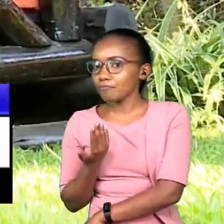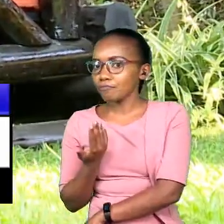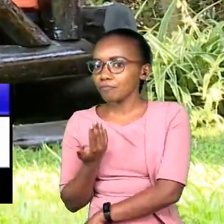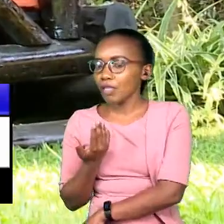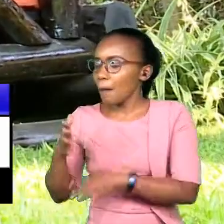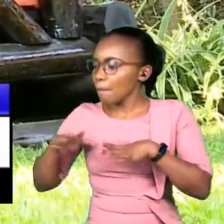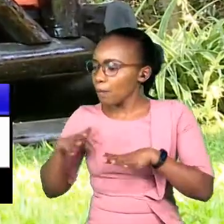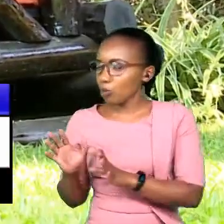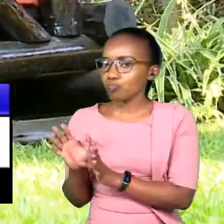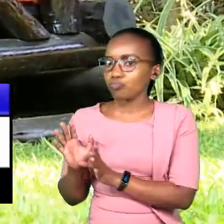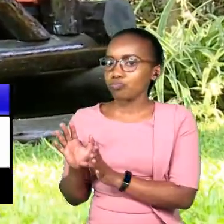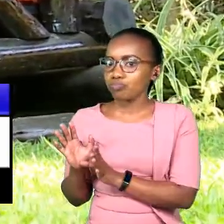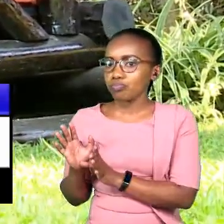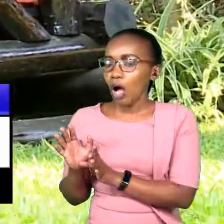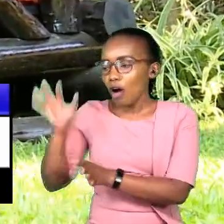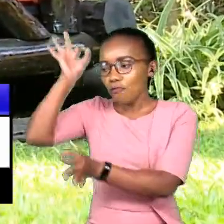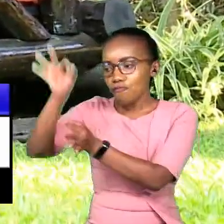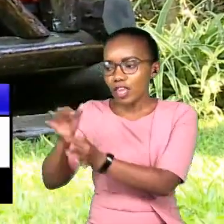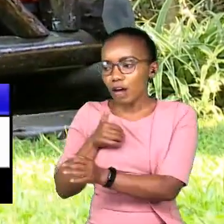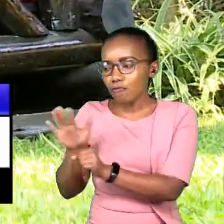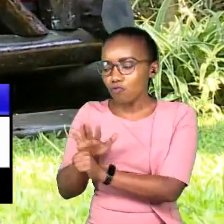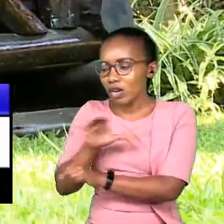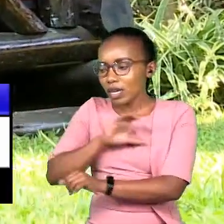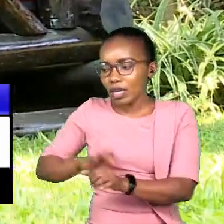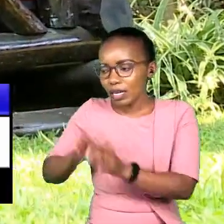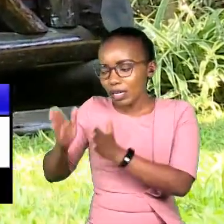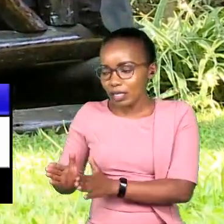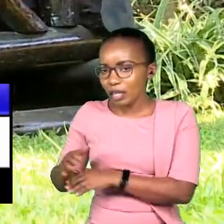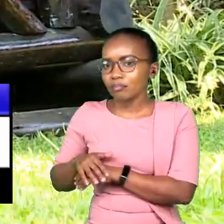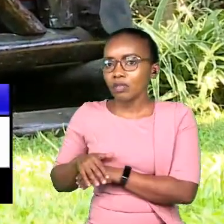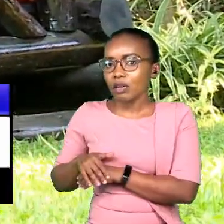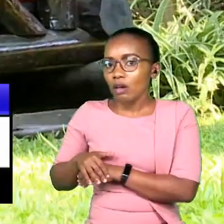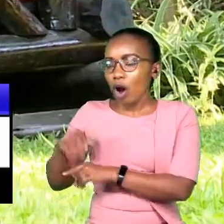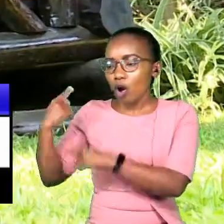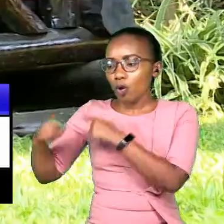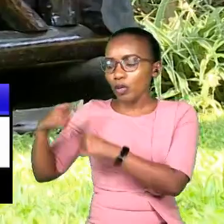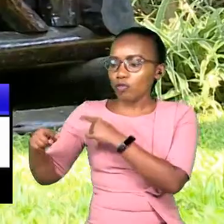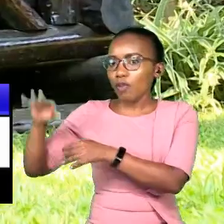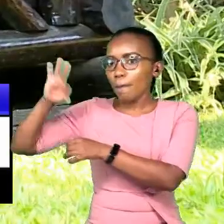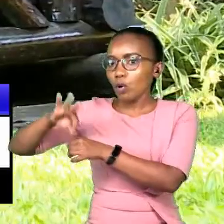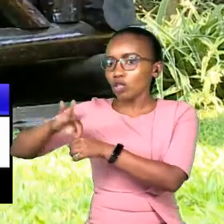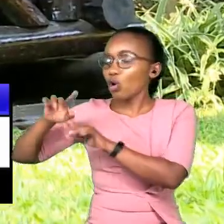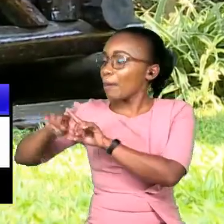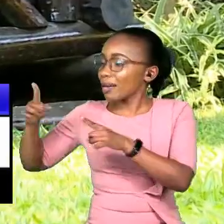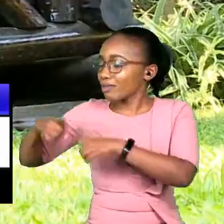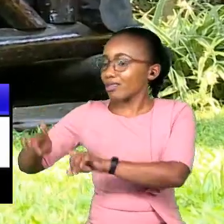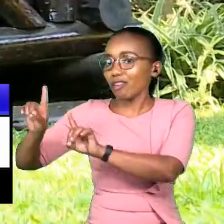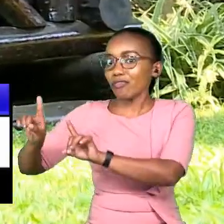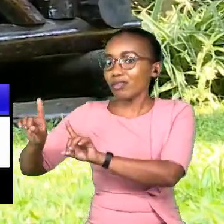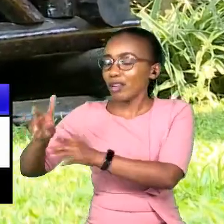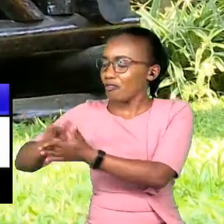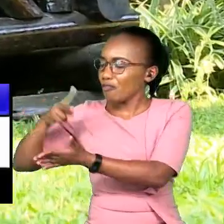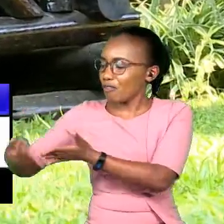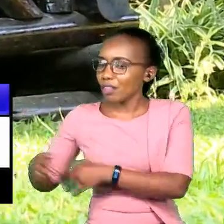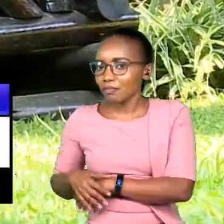rather people who walked in the lines of Christianity, stand up for political positions, but it has been noted that they have failed.